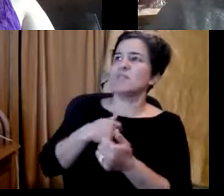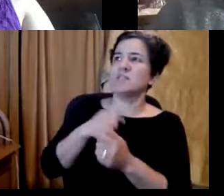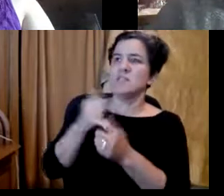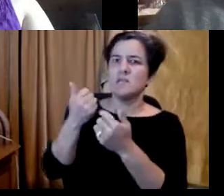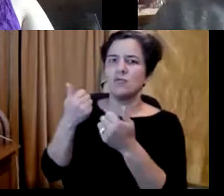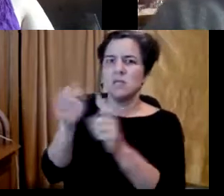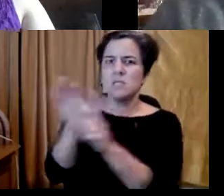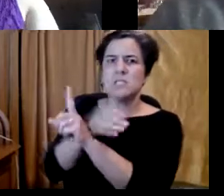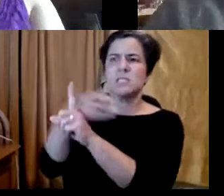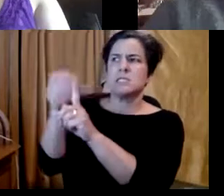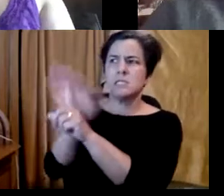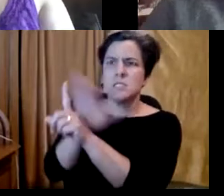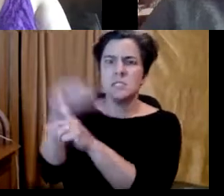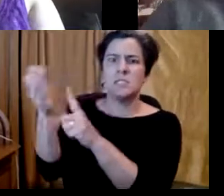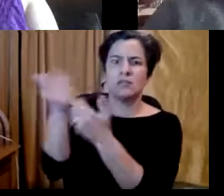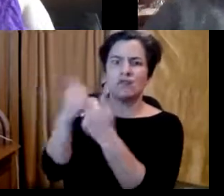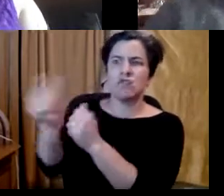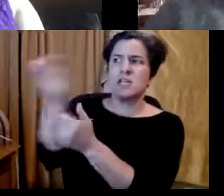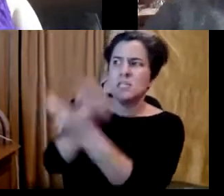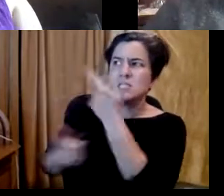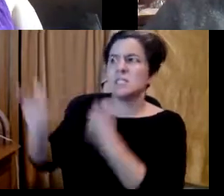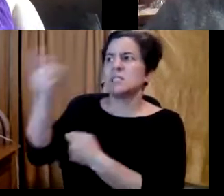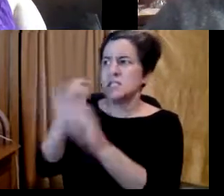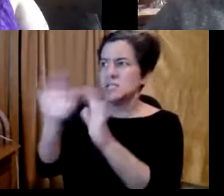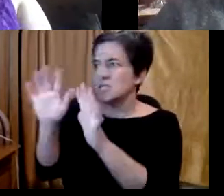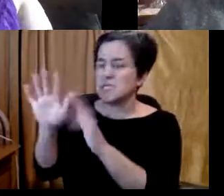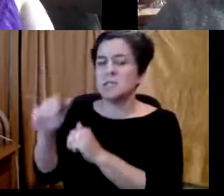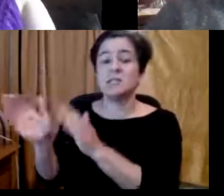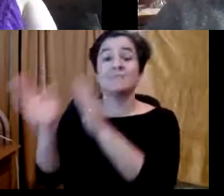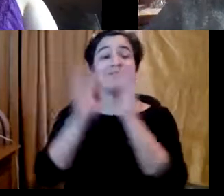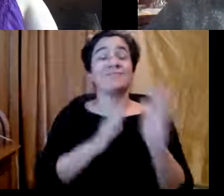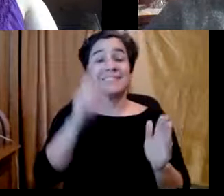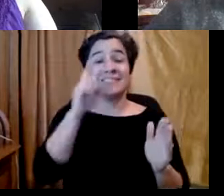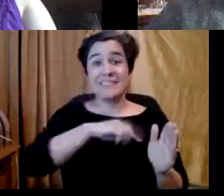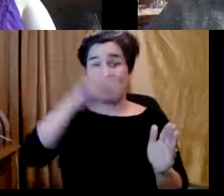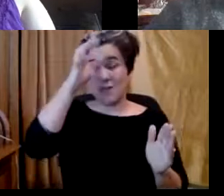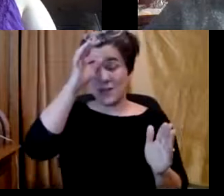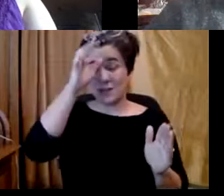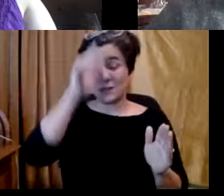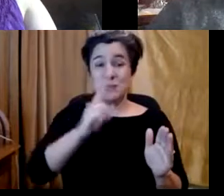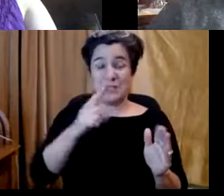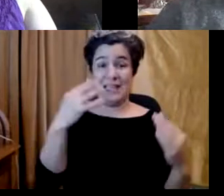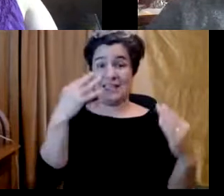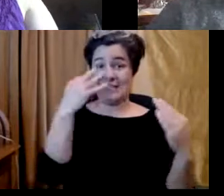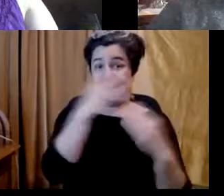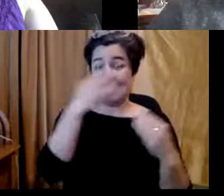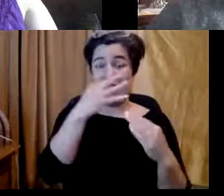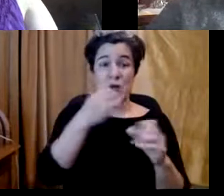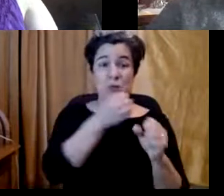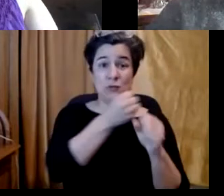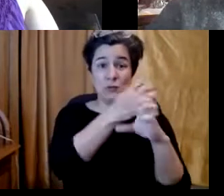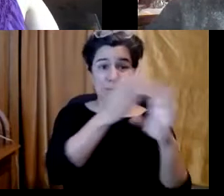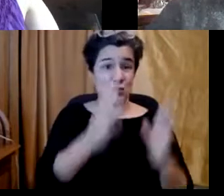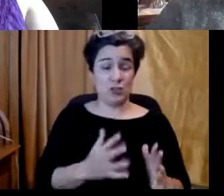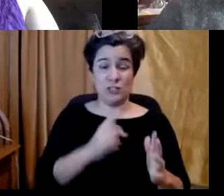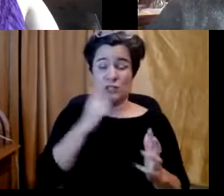And my stepfather was just a psycho screamer. He was just angry all the time. He is and still is, I'm sure, somewhere in the